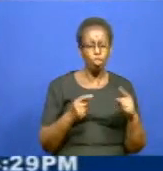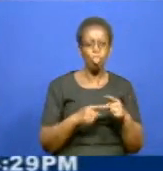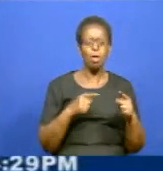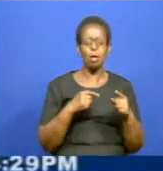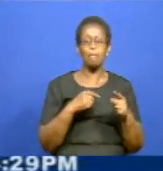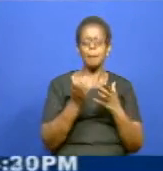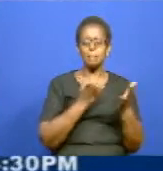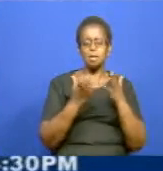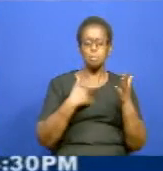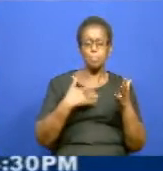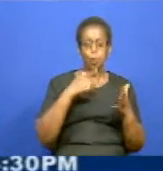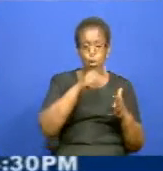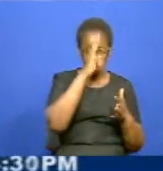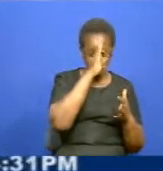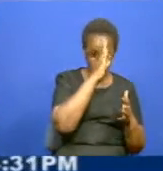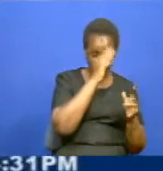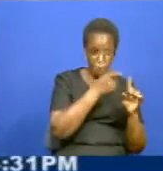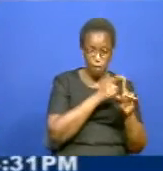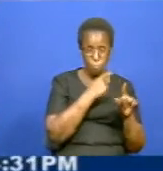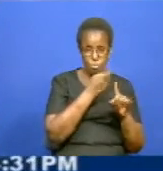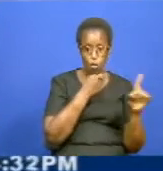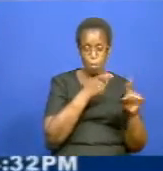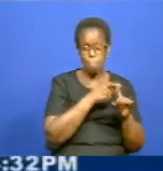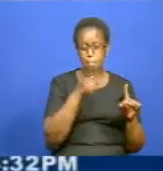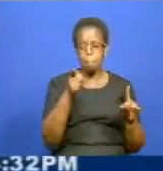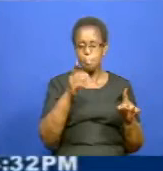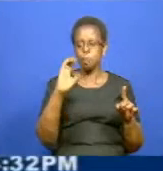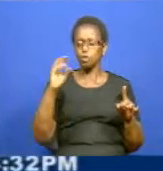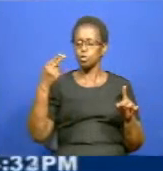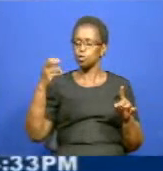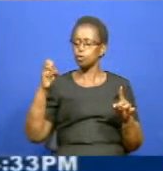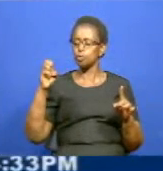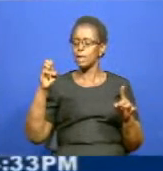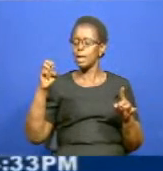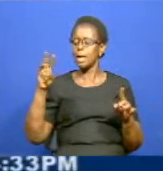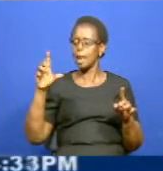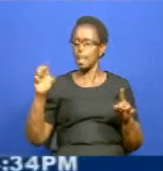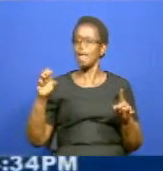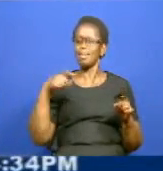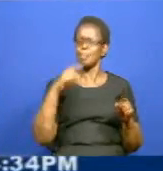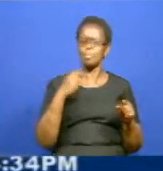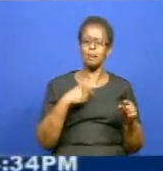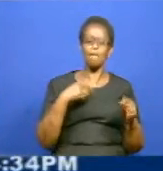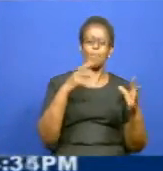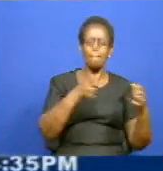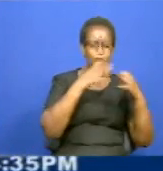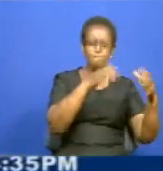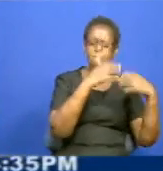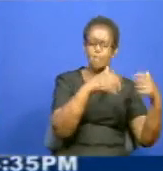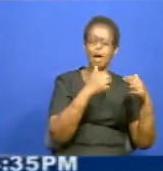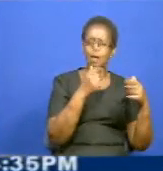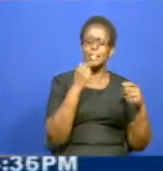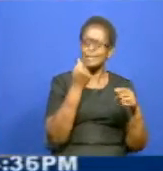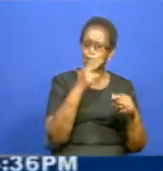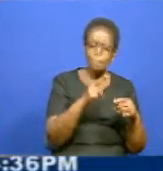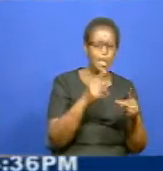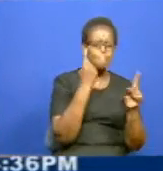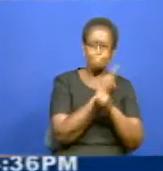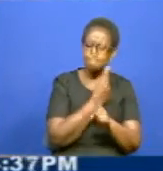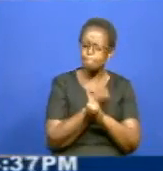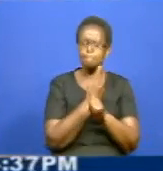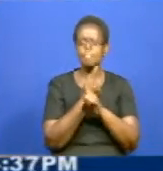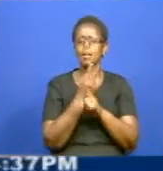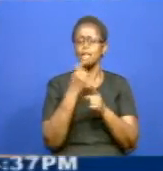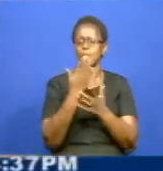Chwele, carrying their TVs, taking everything, stocks in bars, and so on. When the